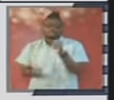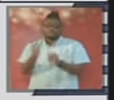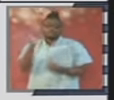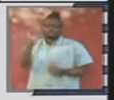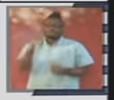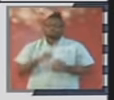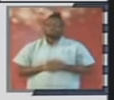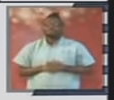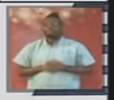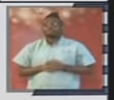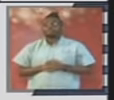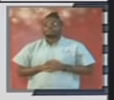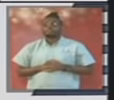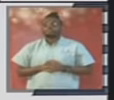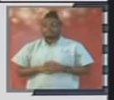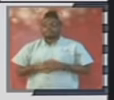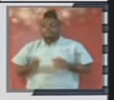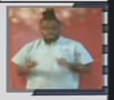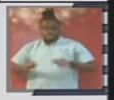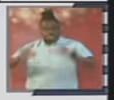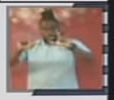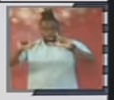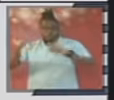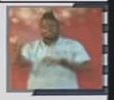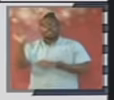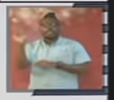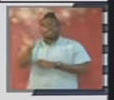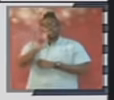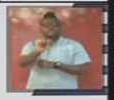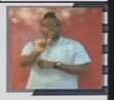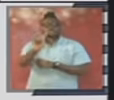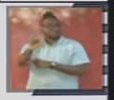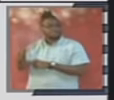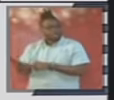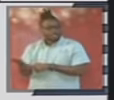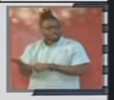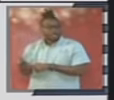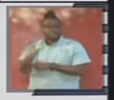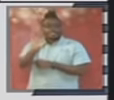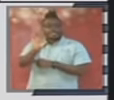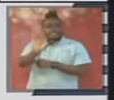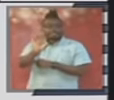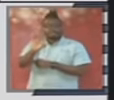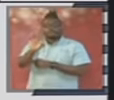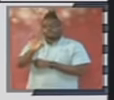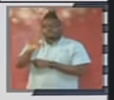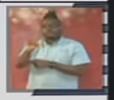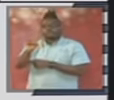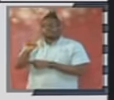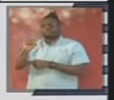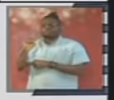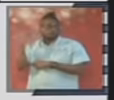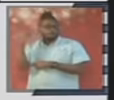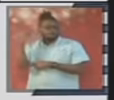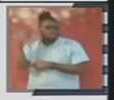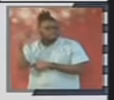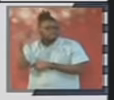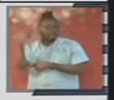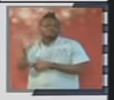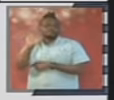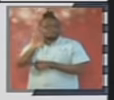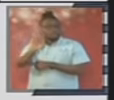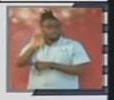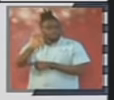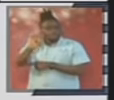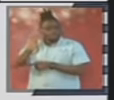Tobago. We're bringing you live coverage on TTT, Talk City 91.1 FM, and on Facebook at TTT Live Online. We